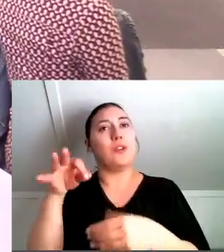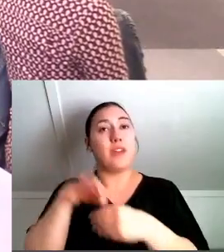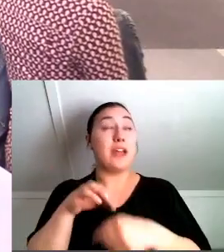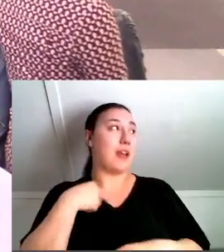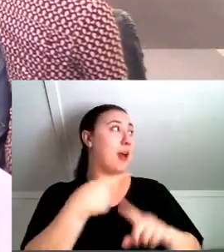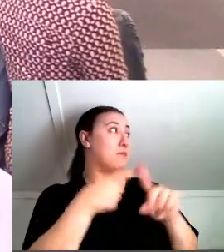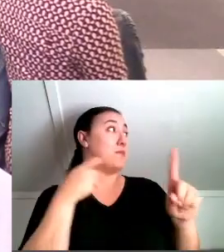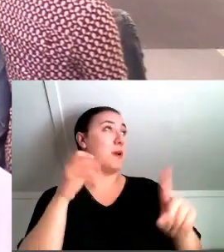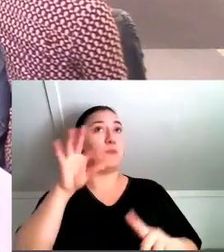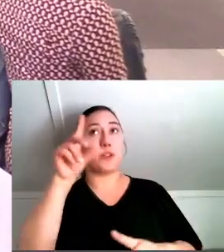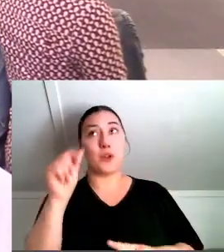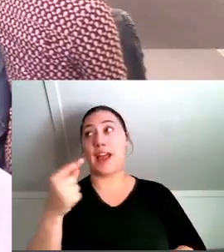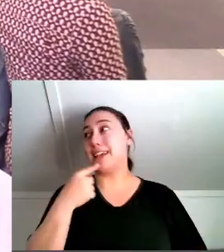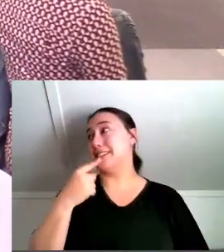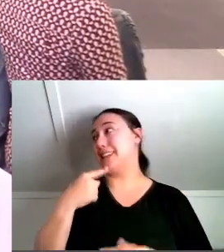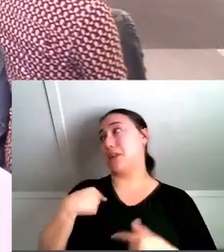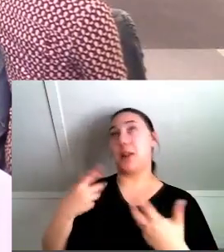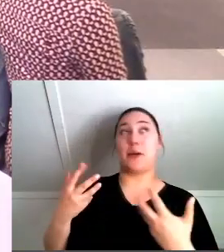whatever I want.